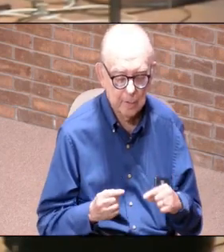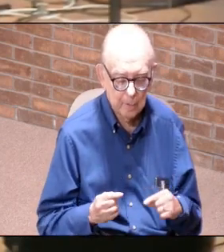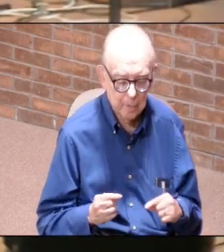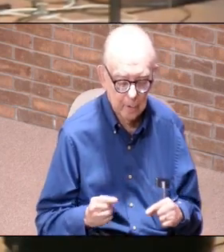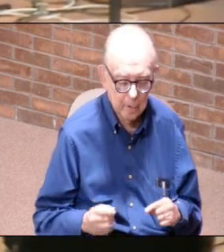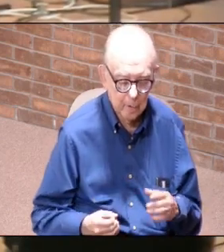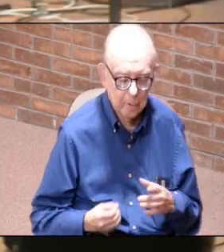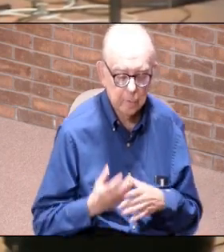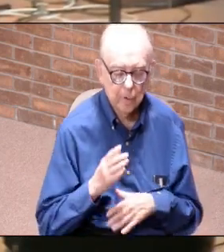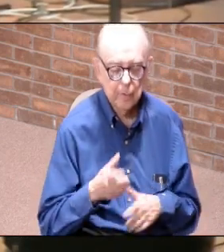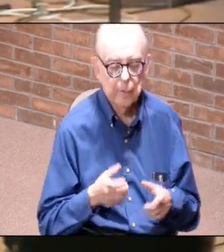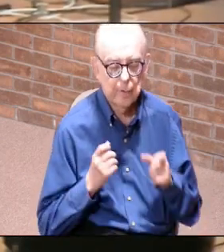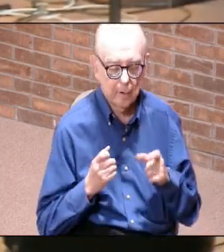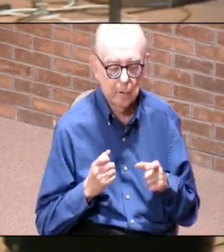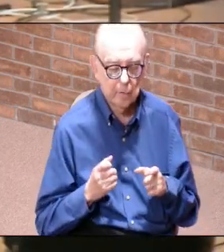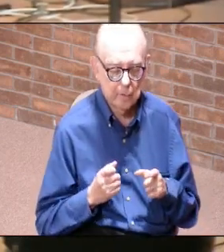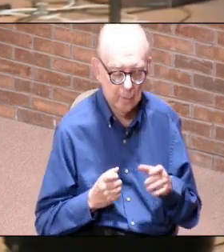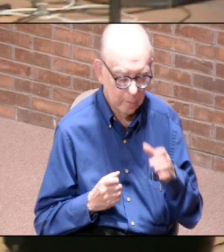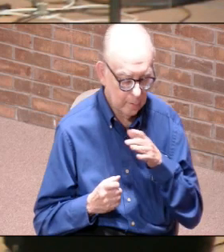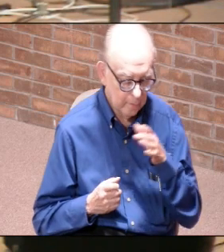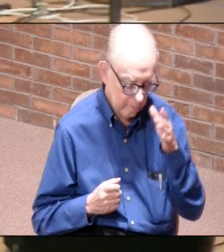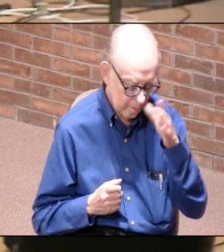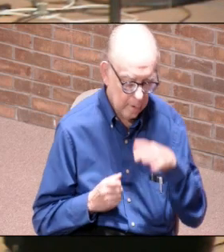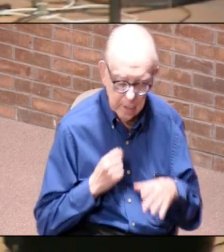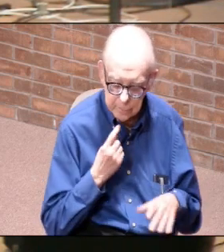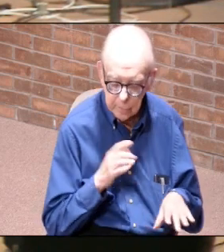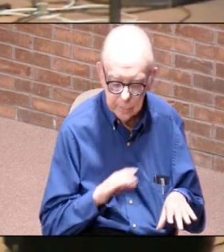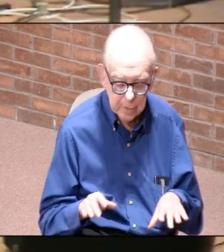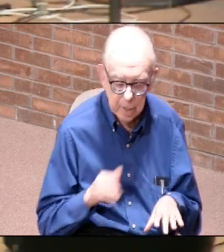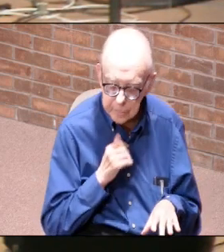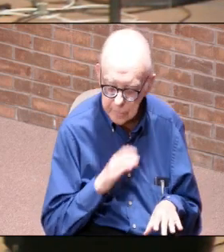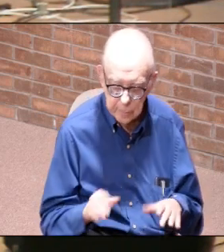to grow faster, they told you don't do these